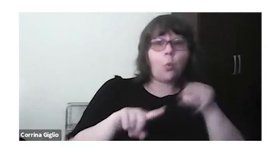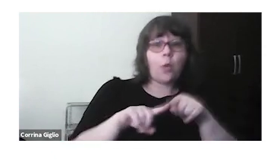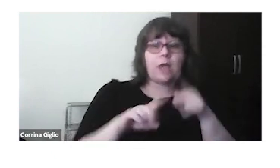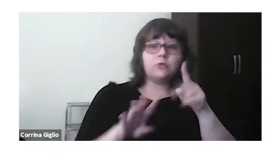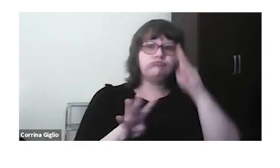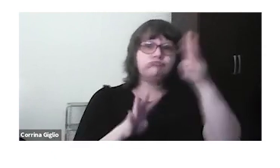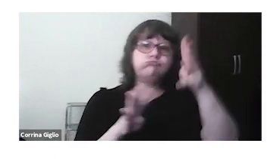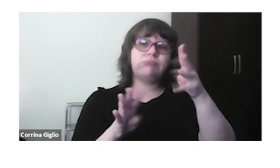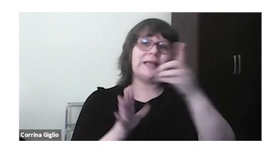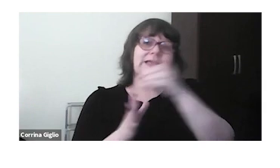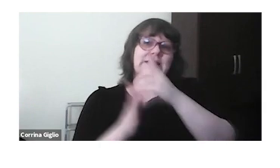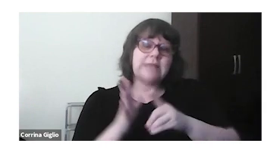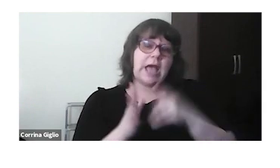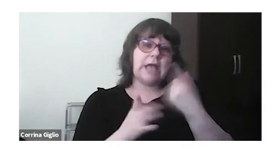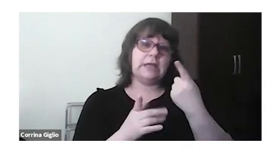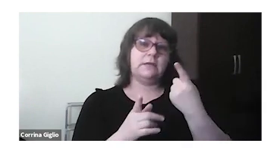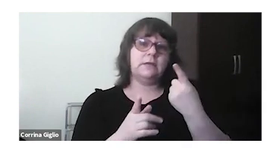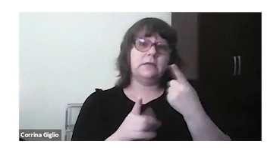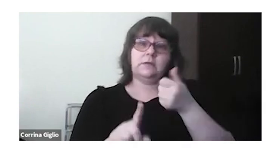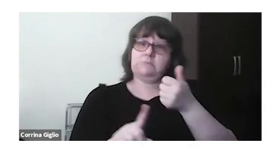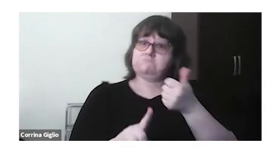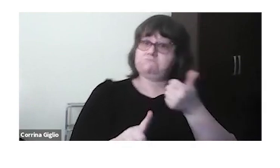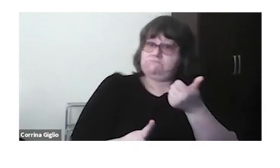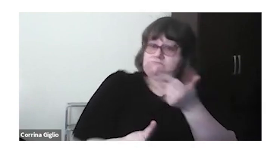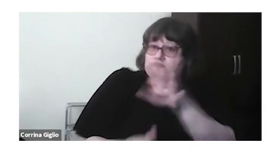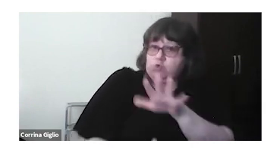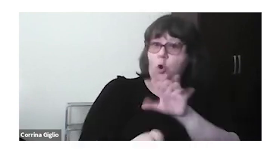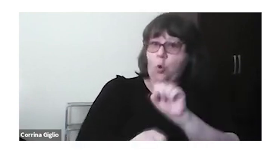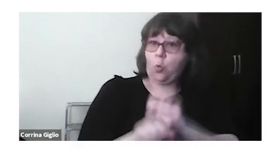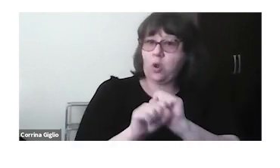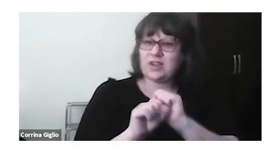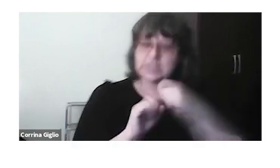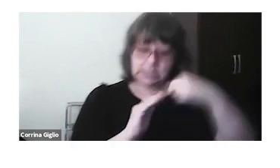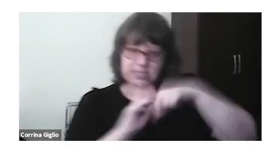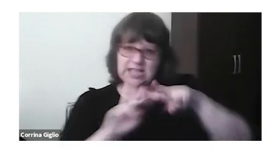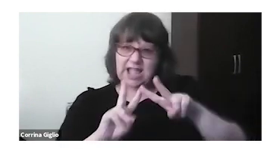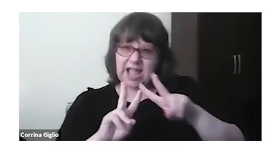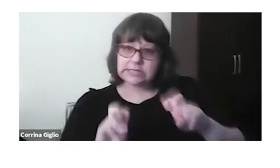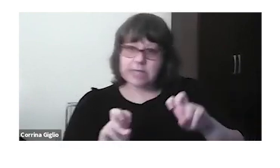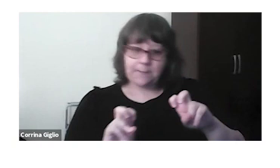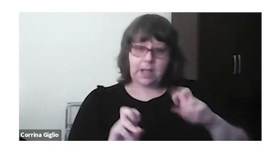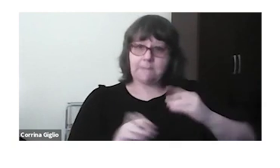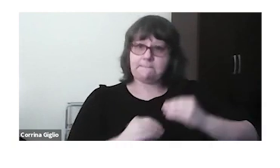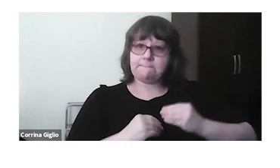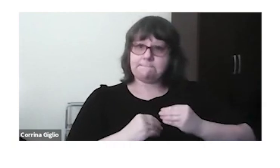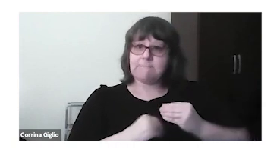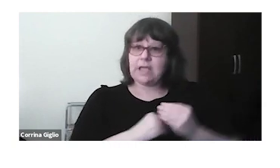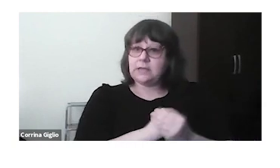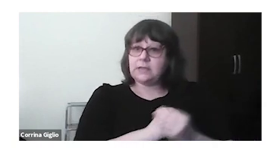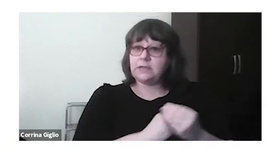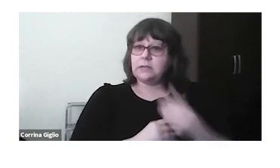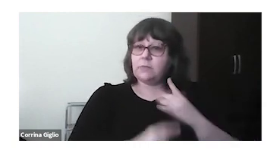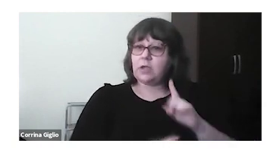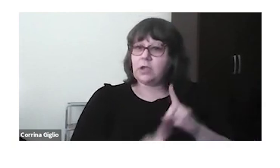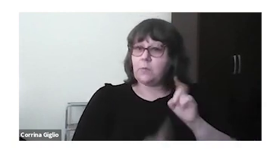the students that are on the call, if you're a designer, deeply examining where your inspiration is coming from is really critical,